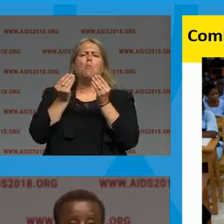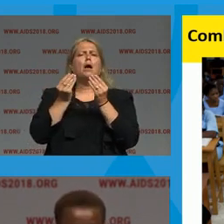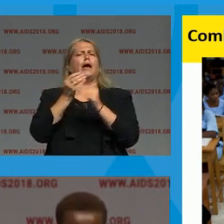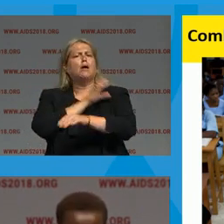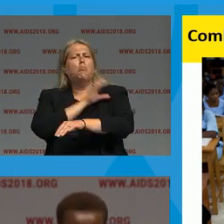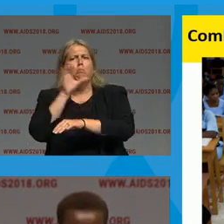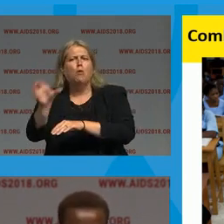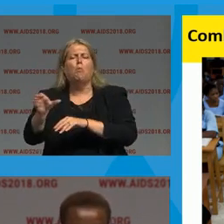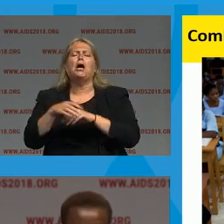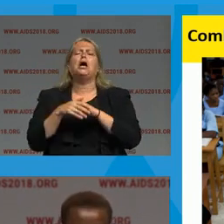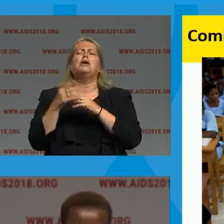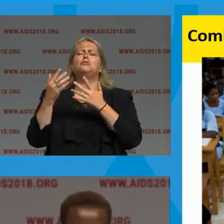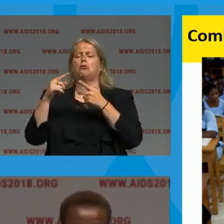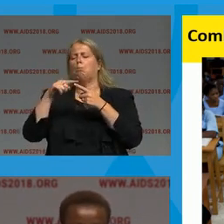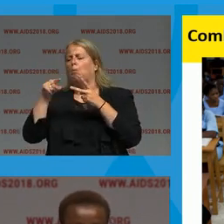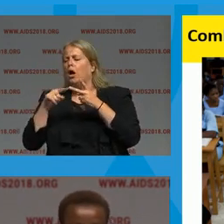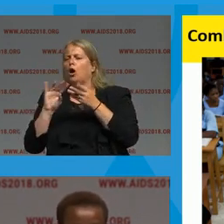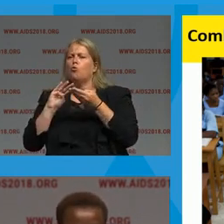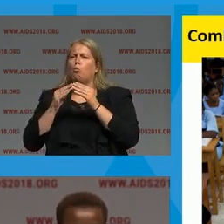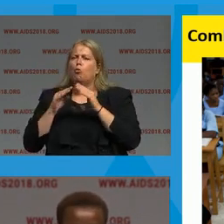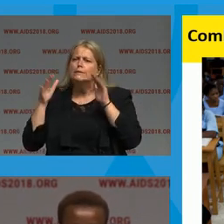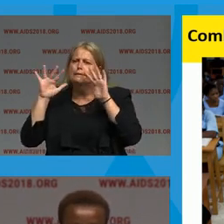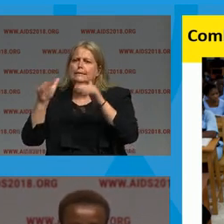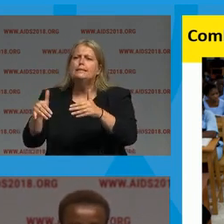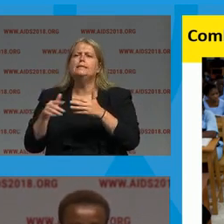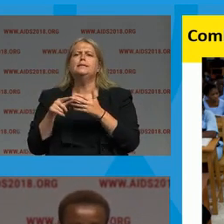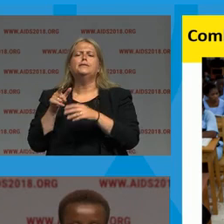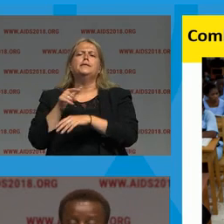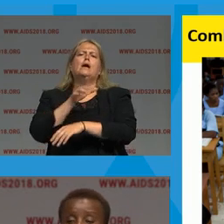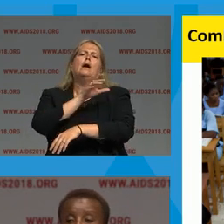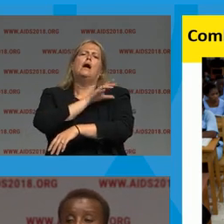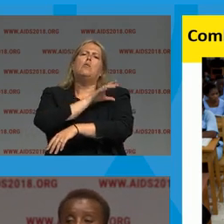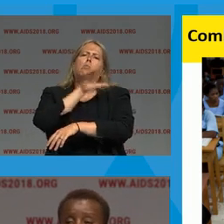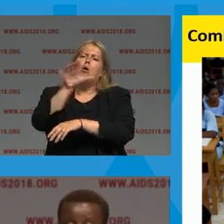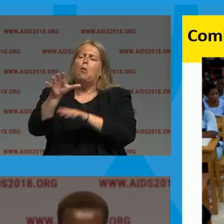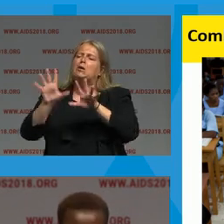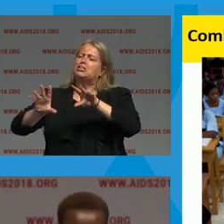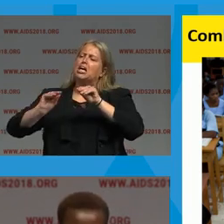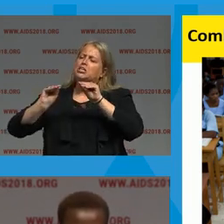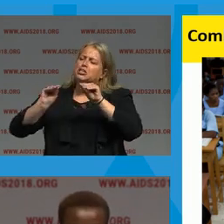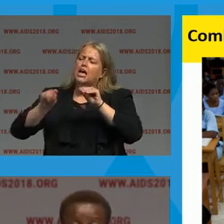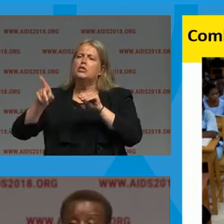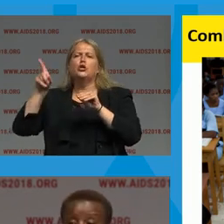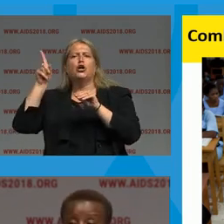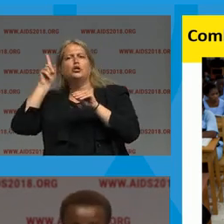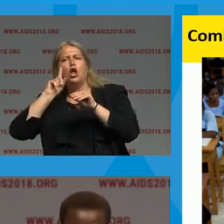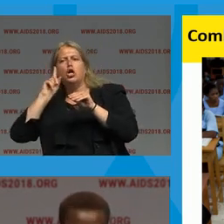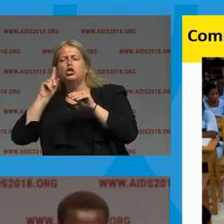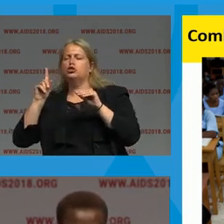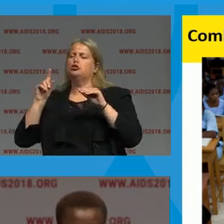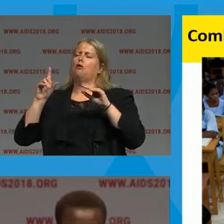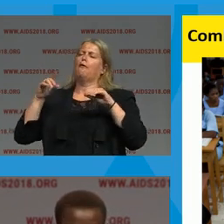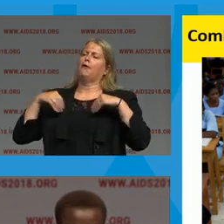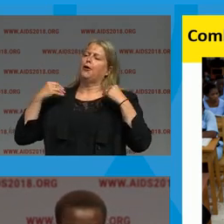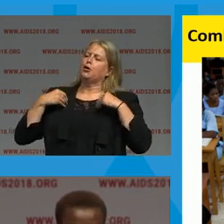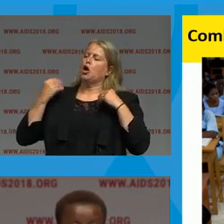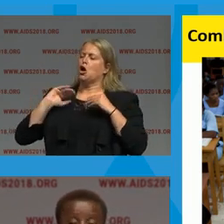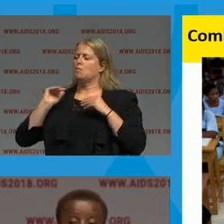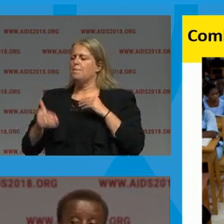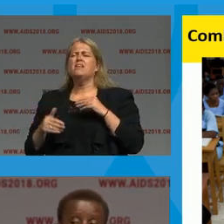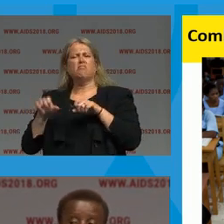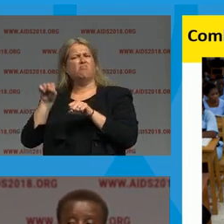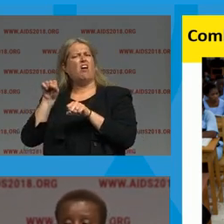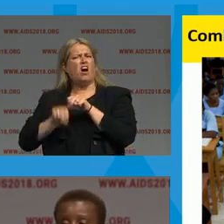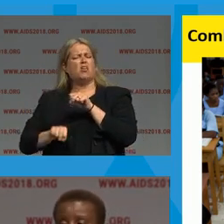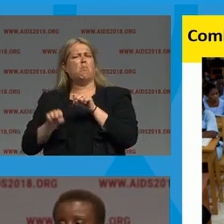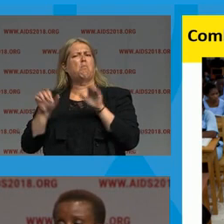empowerment, that have looked at community empowerment, that have looked at education for girls and young women, harm reduction policies. There